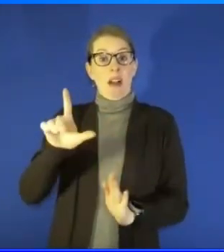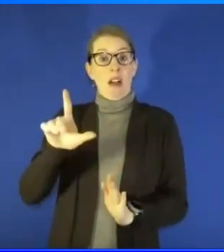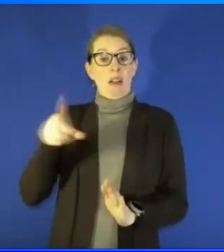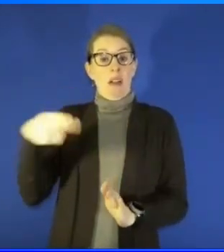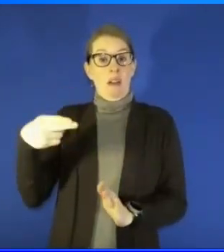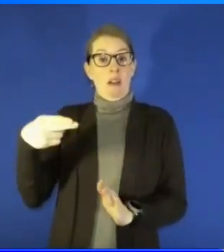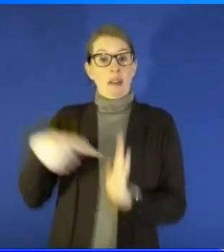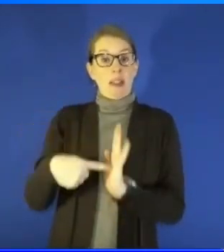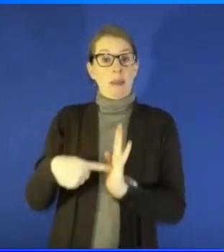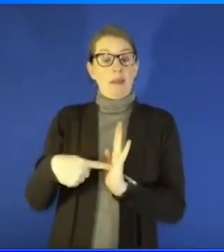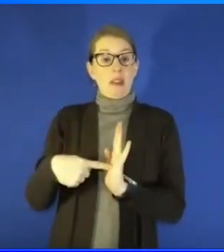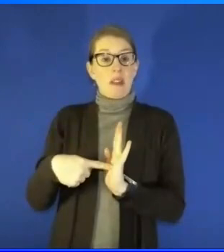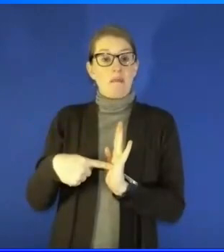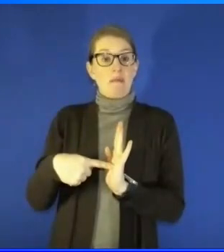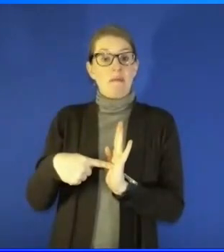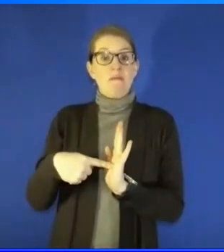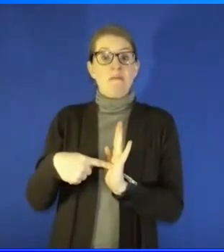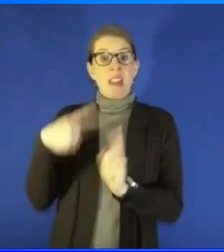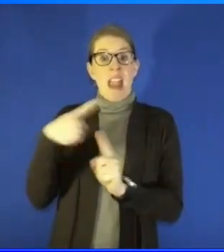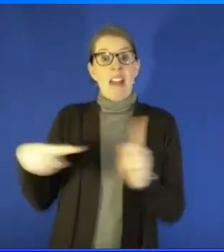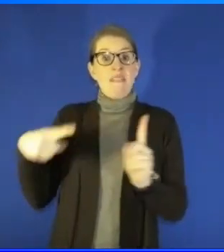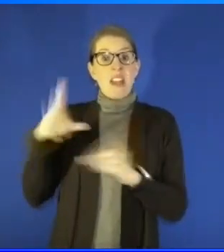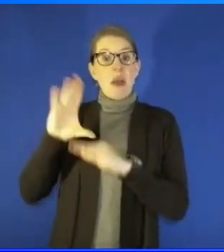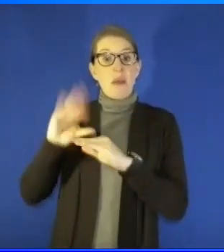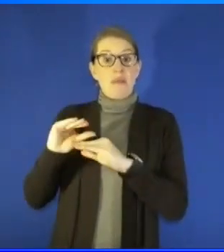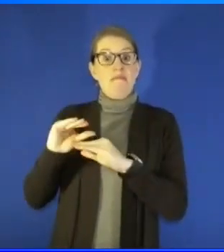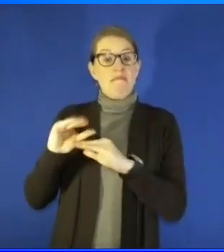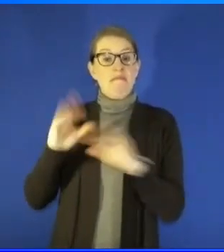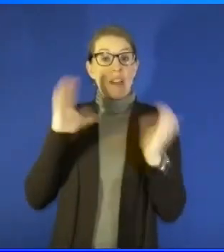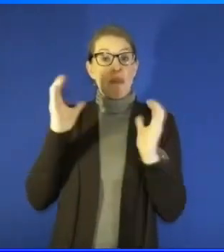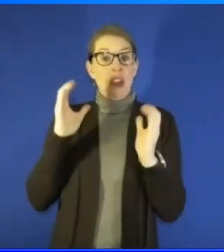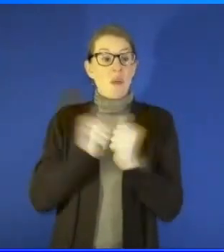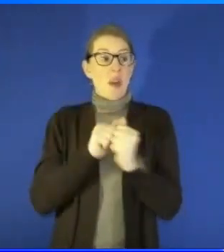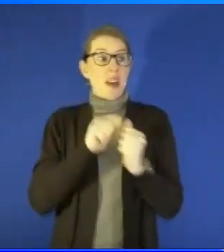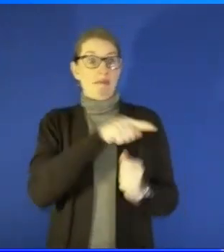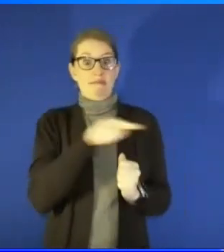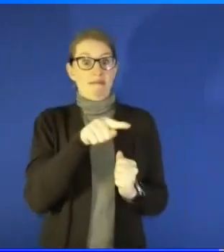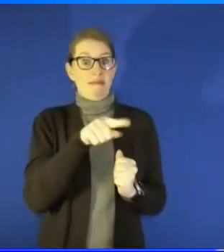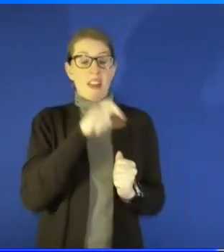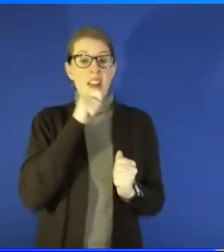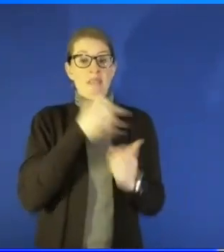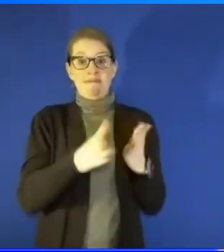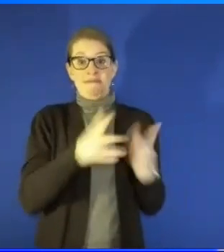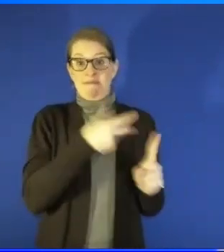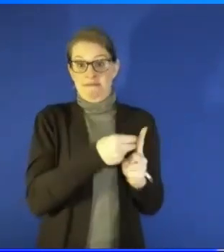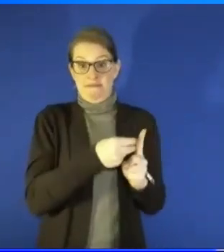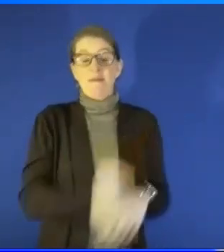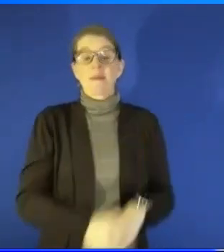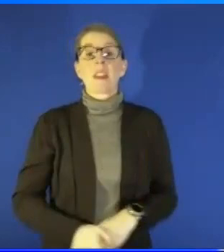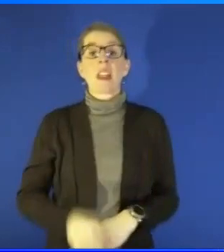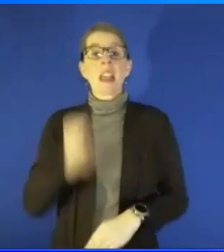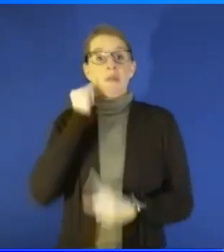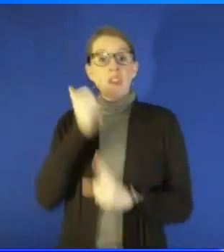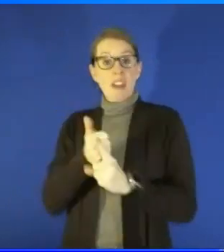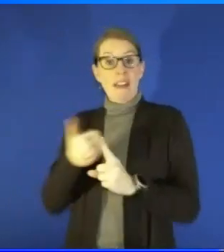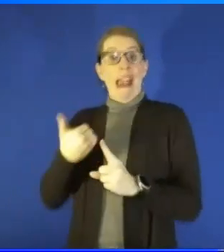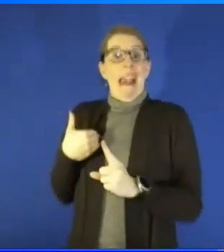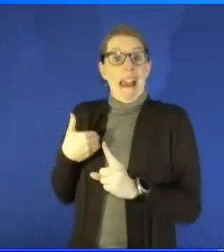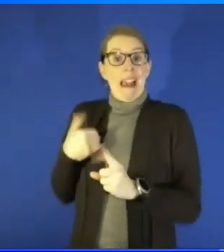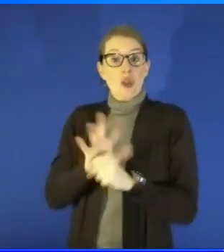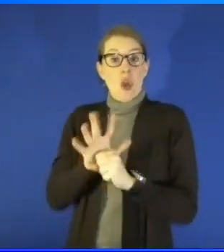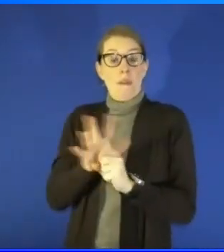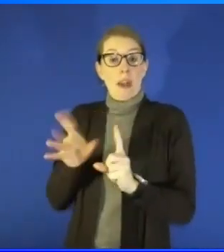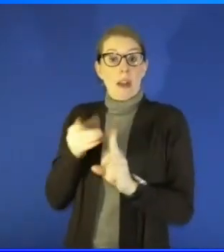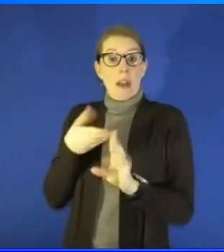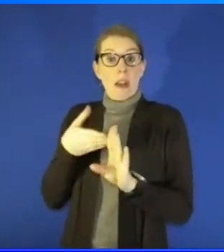are about cut in half compared to the unvaccinated. And then if you had COVID and you get vaccinated,